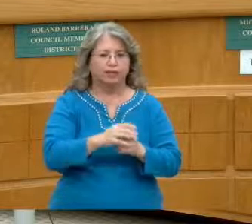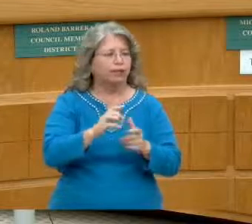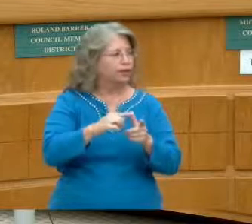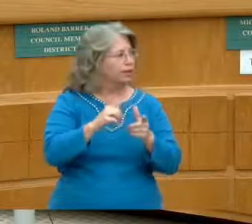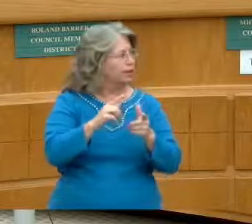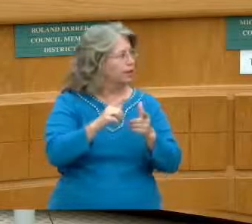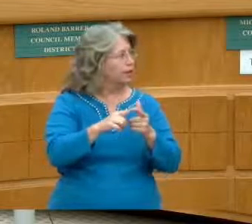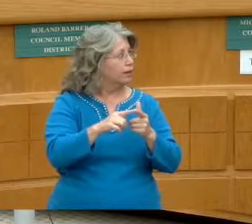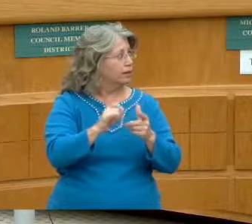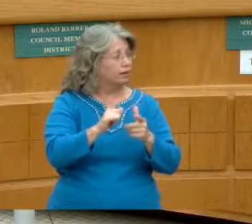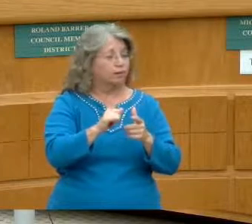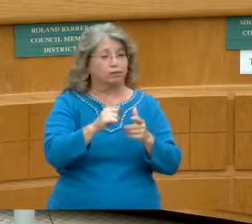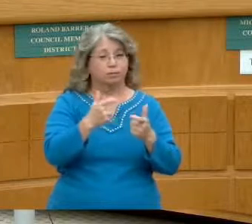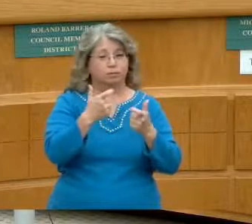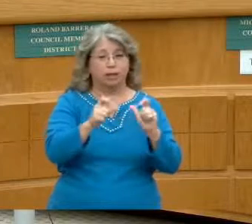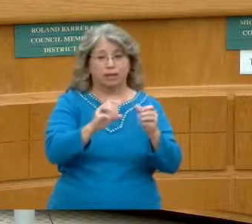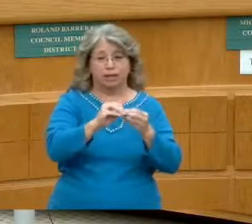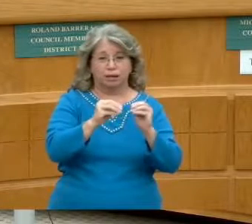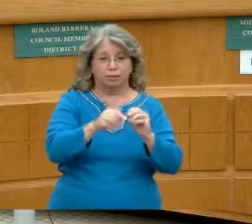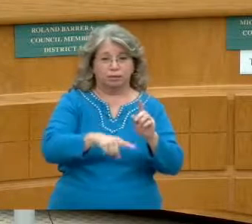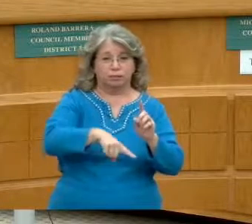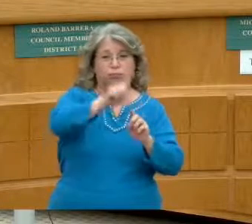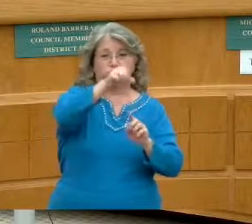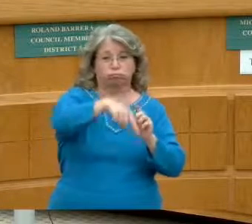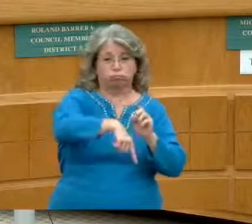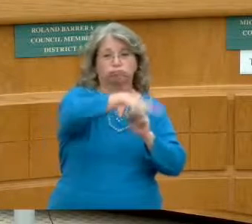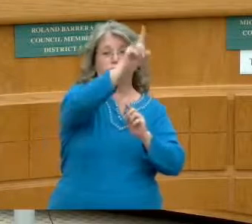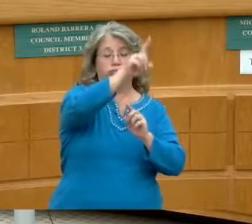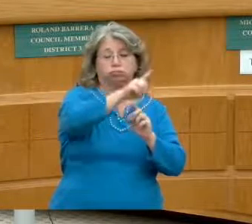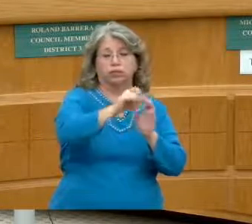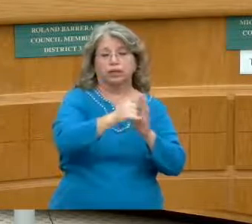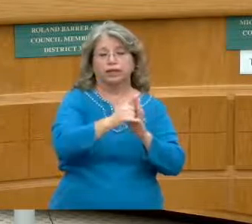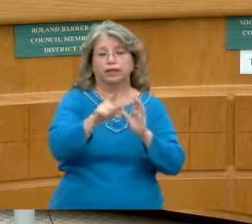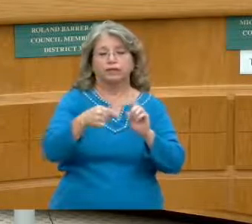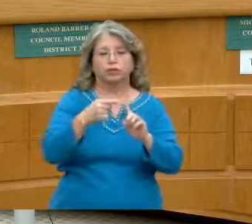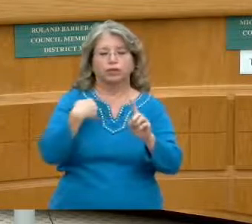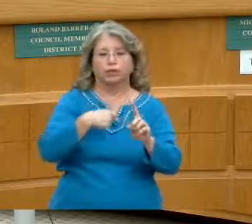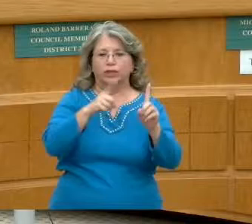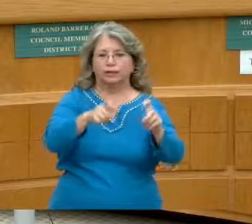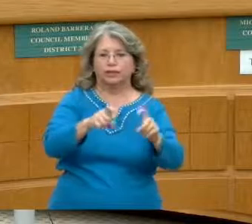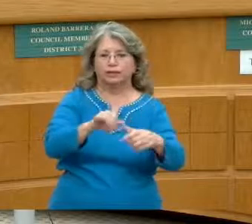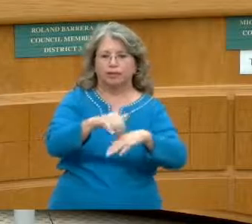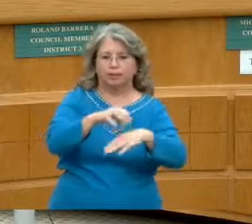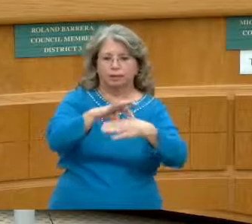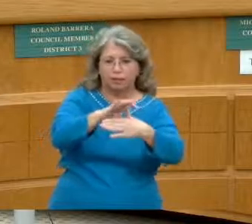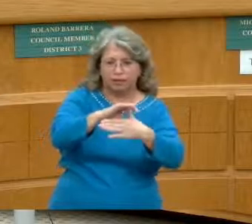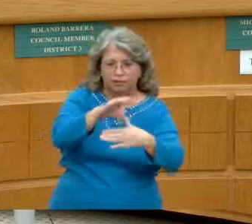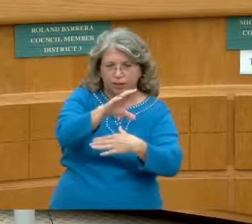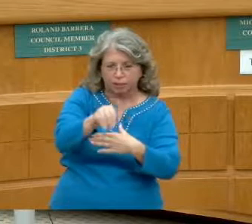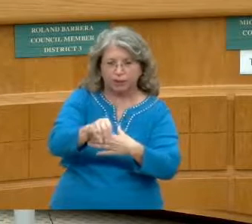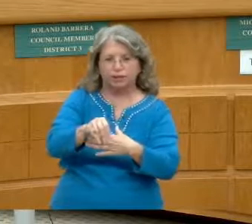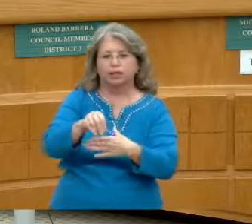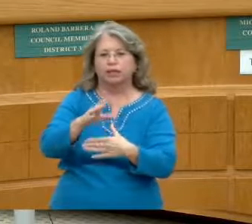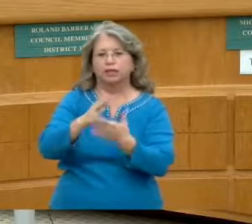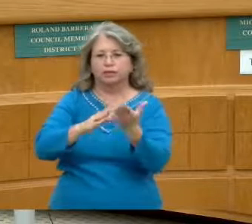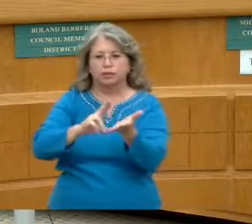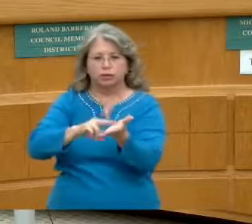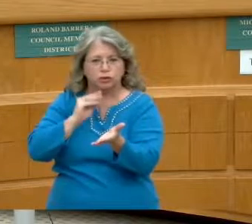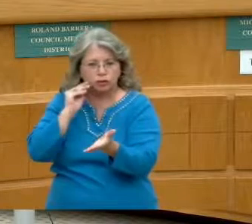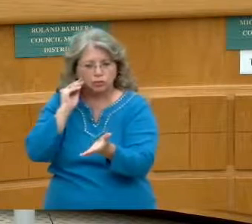beef processing plant and some of the transitional housings. You can see the orange line, which is a 7-day trending. It's